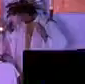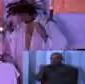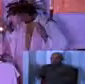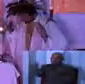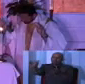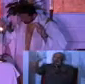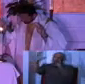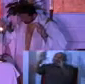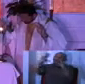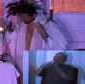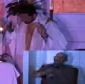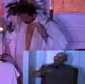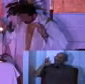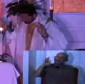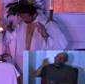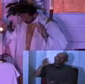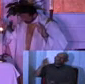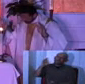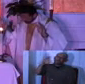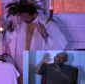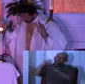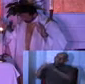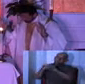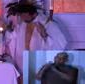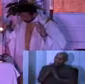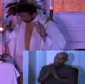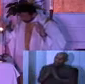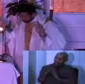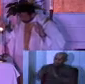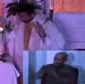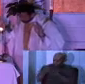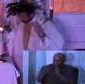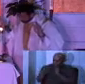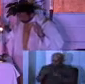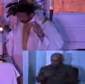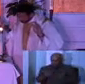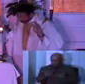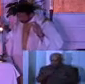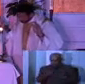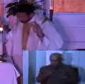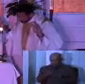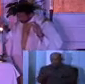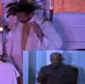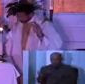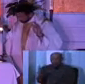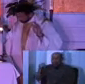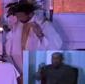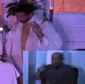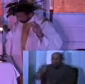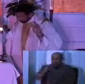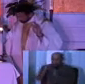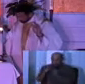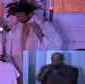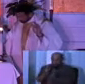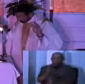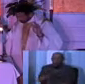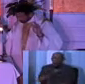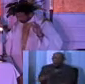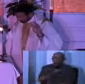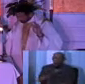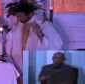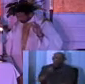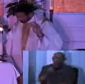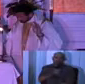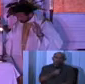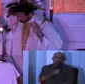us, wonderful Counselor, and upon these, the gifts that we have to offer, those that you have given to us. We